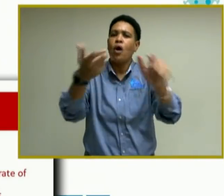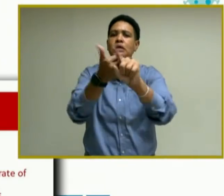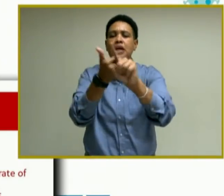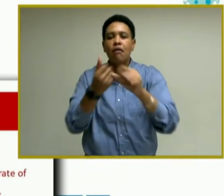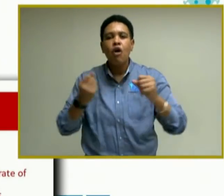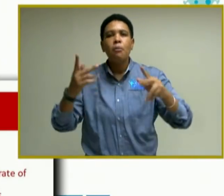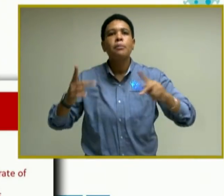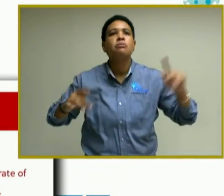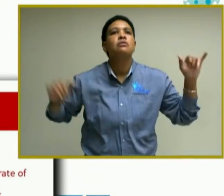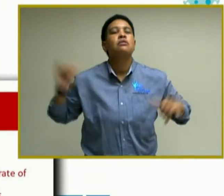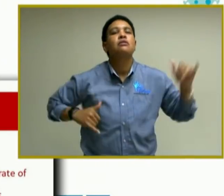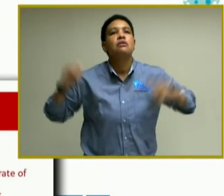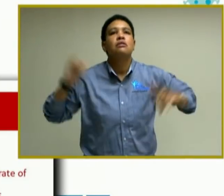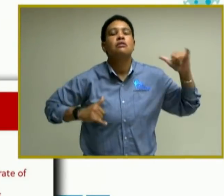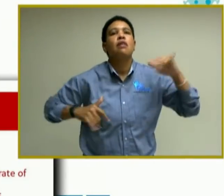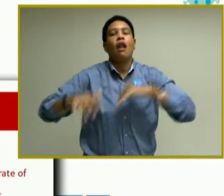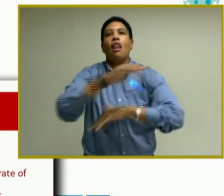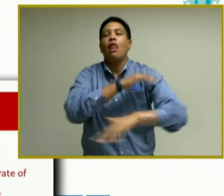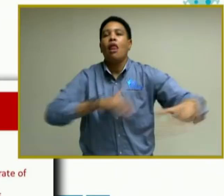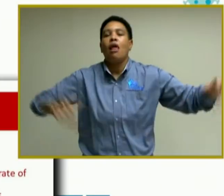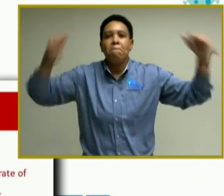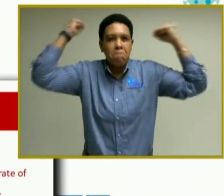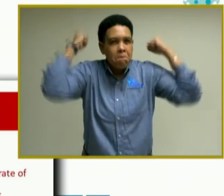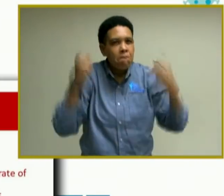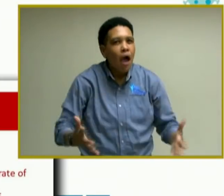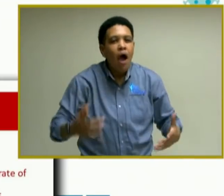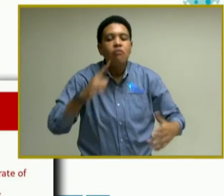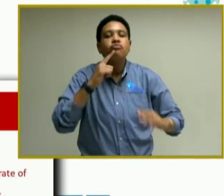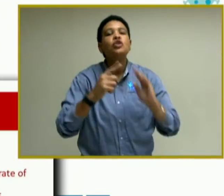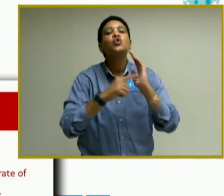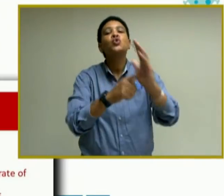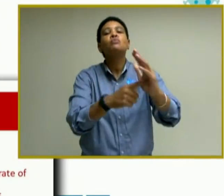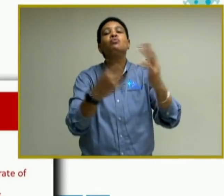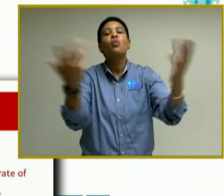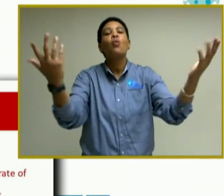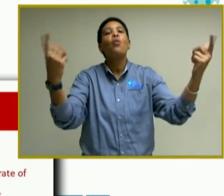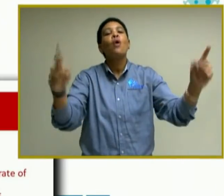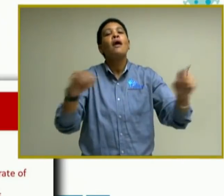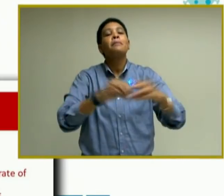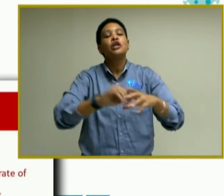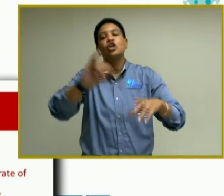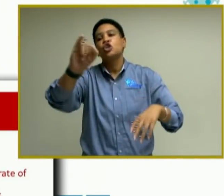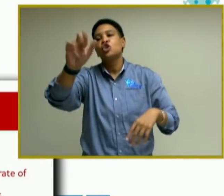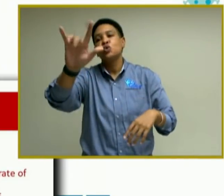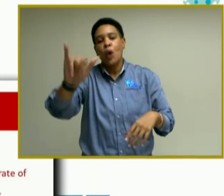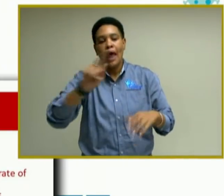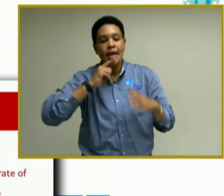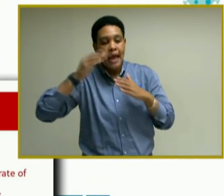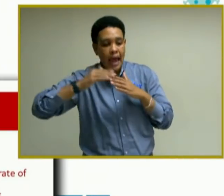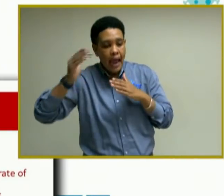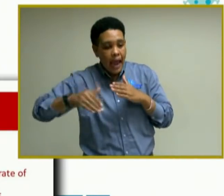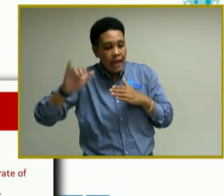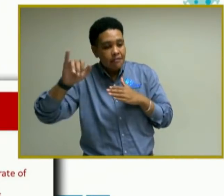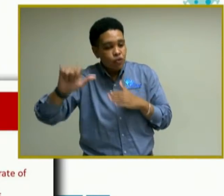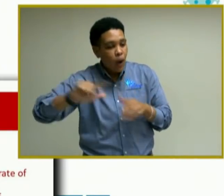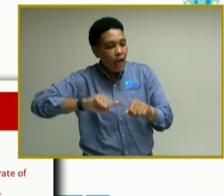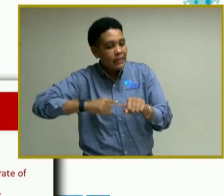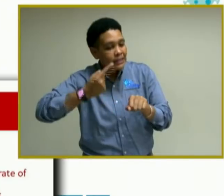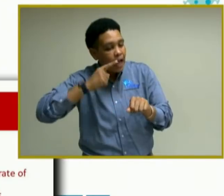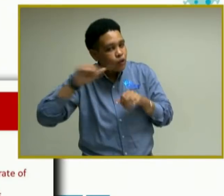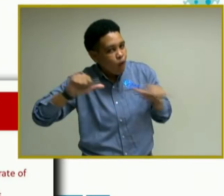of traffic that happens. It resembles what would have happened in July and end of July and at the beginning of